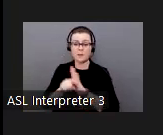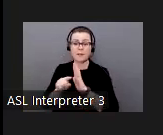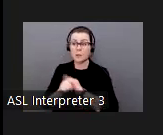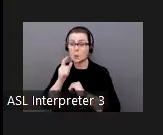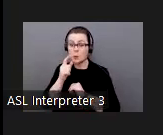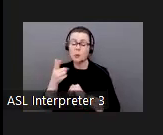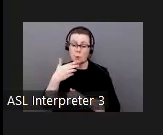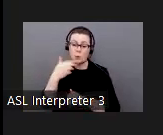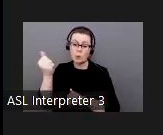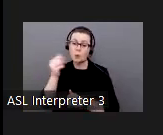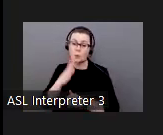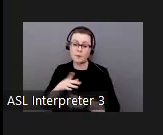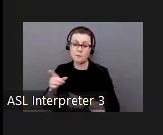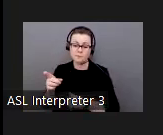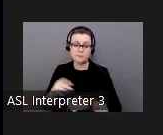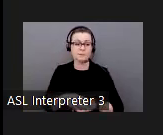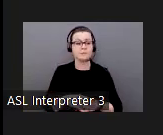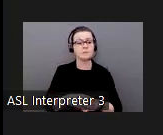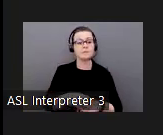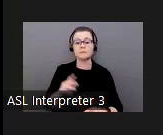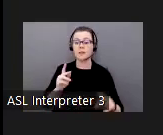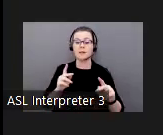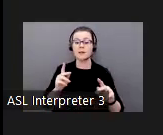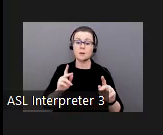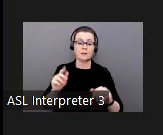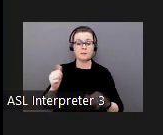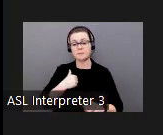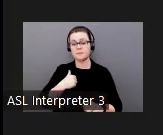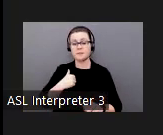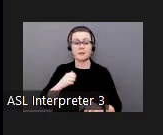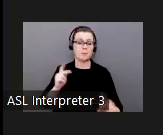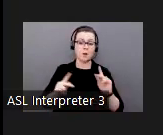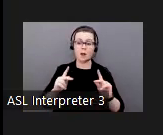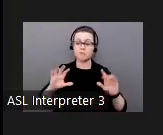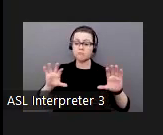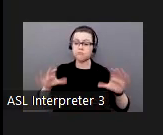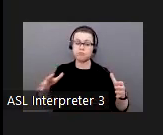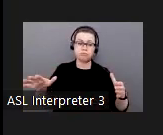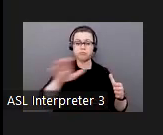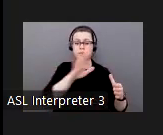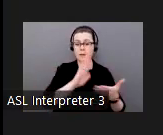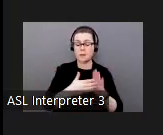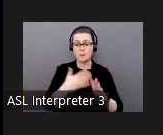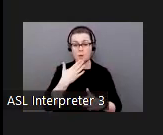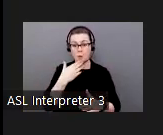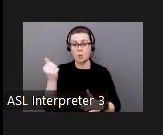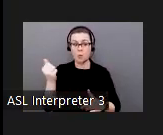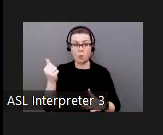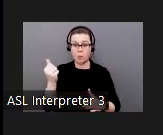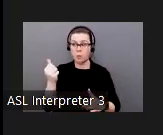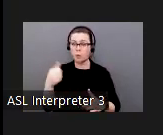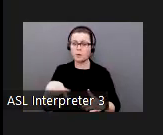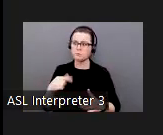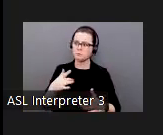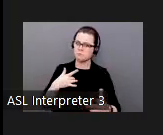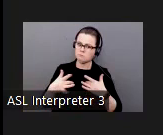So, as the population ages, we become more concerned. This is a book that I contributed a